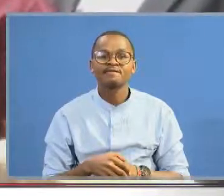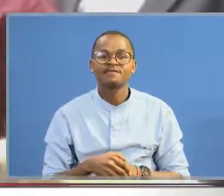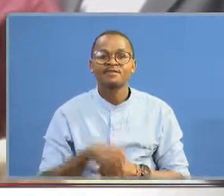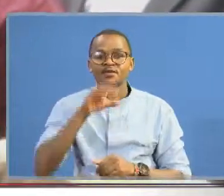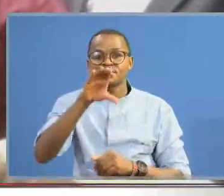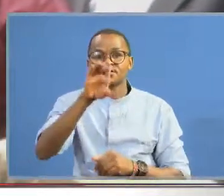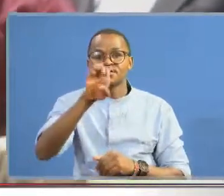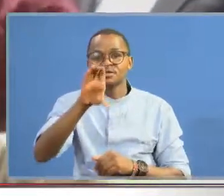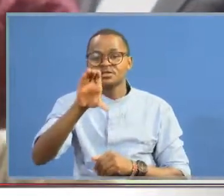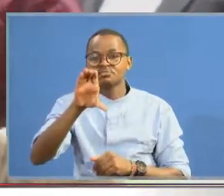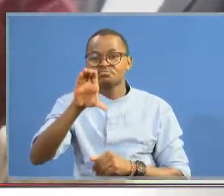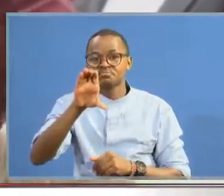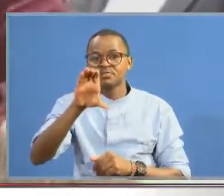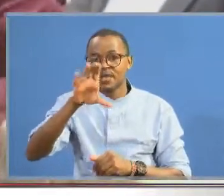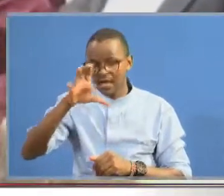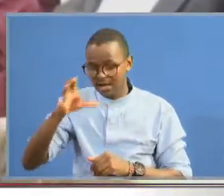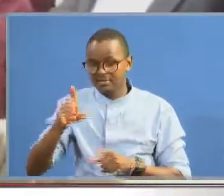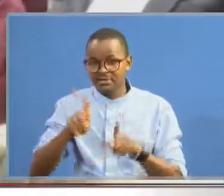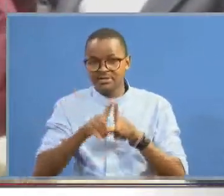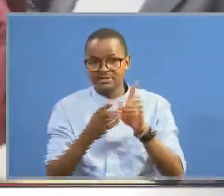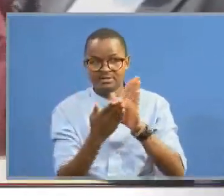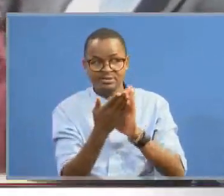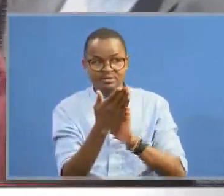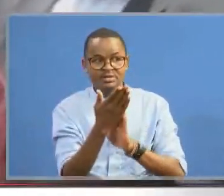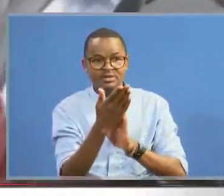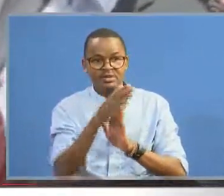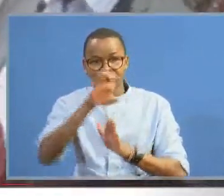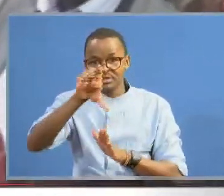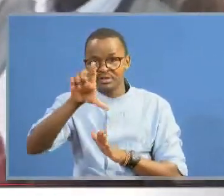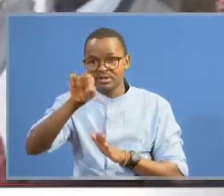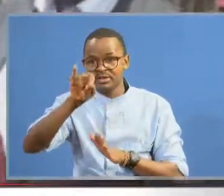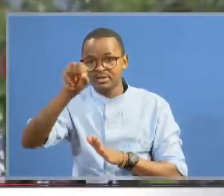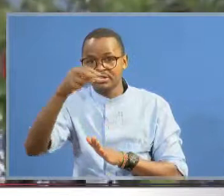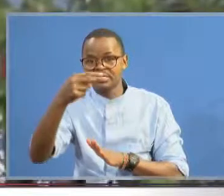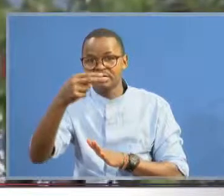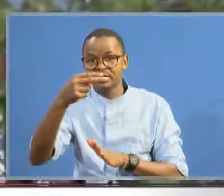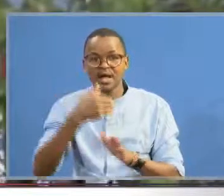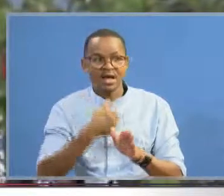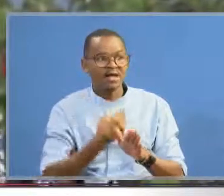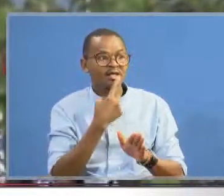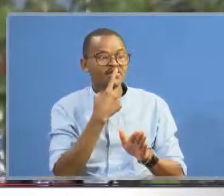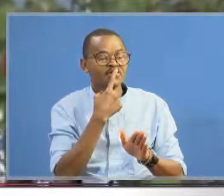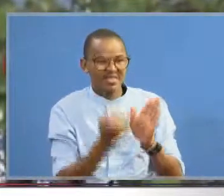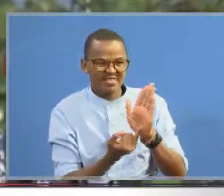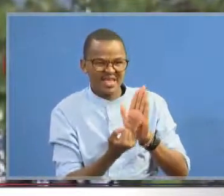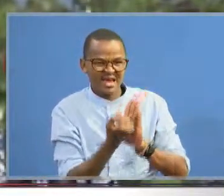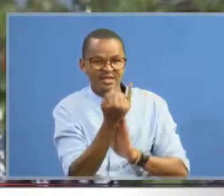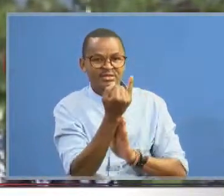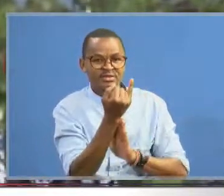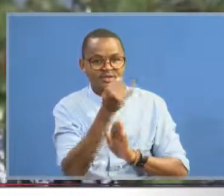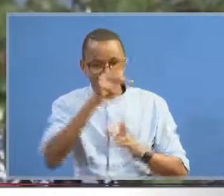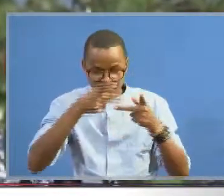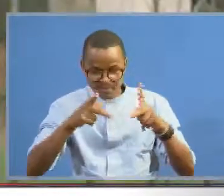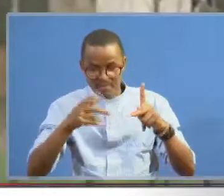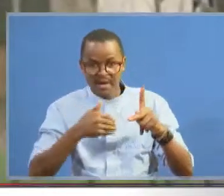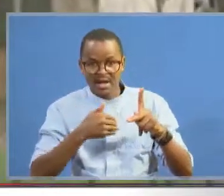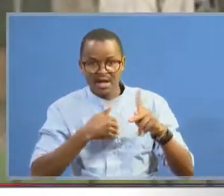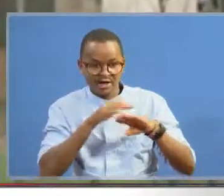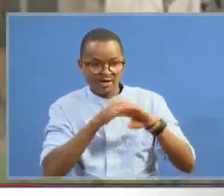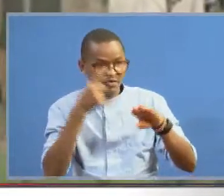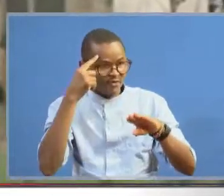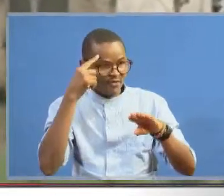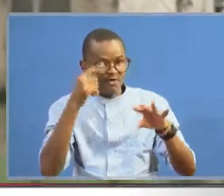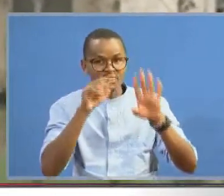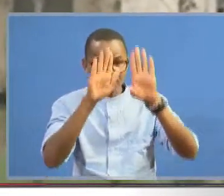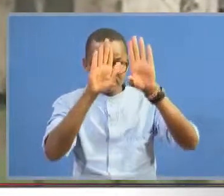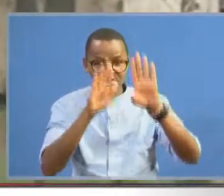CEC of Housing, Urban Planning and Development Elijah Kipkoros has said the rising population in the town has called for the